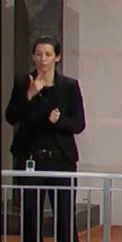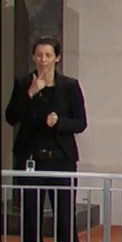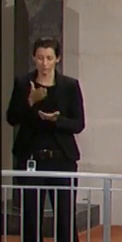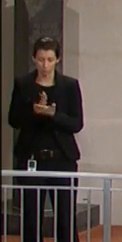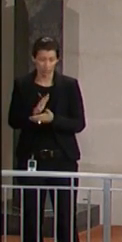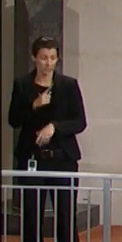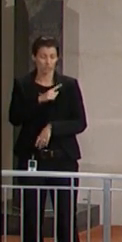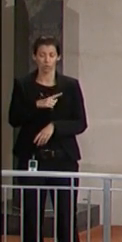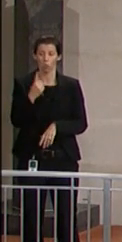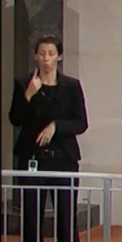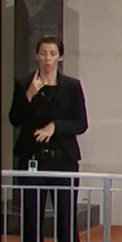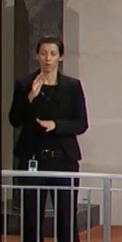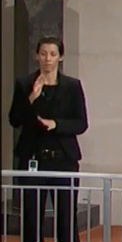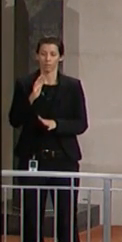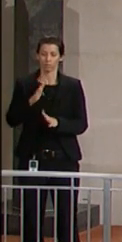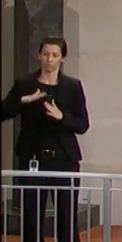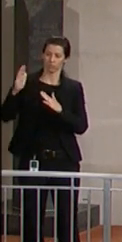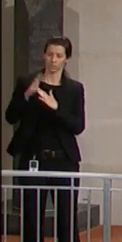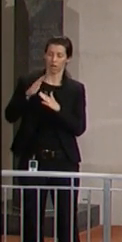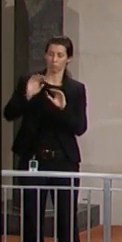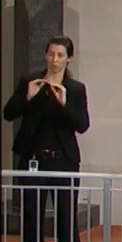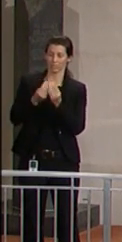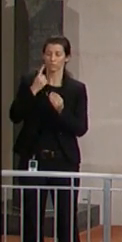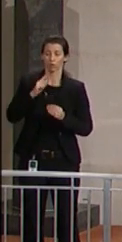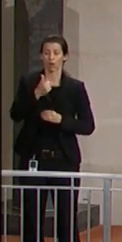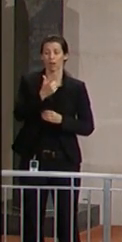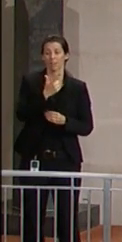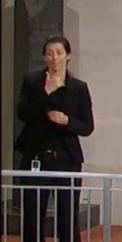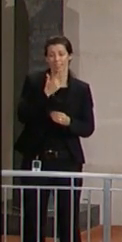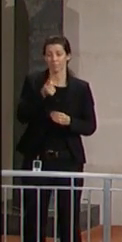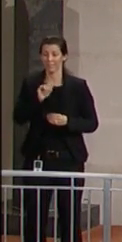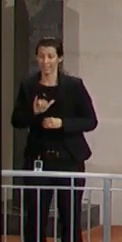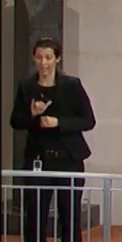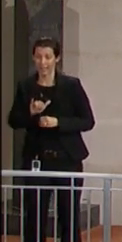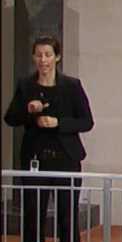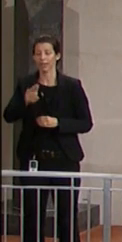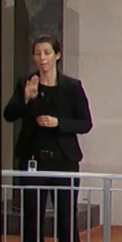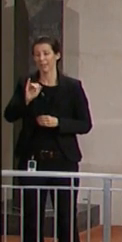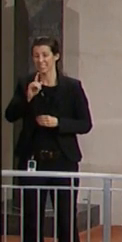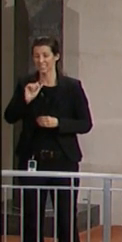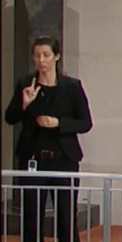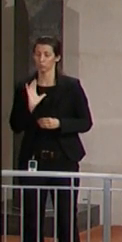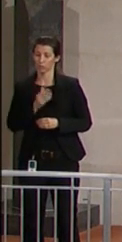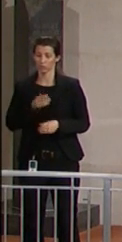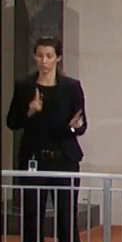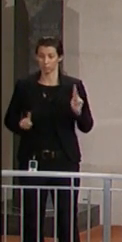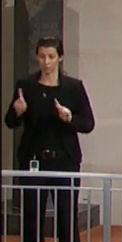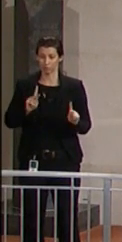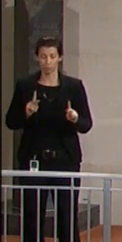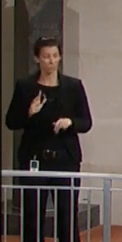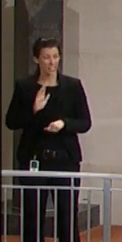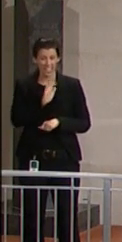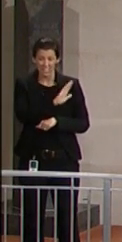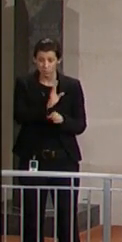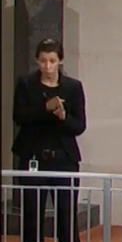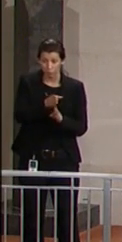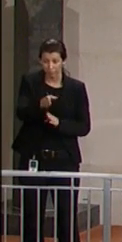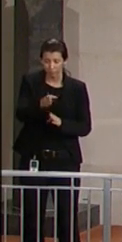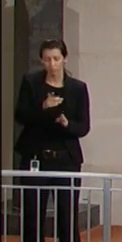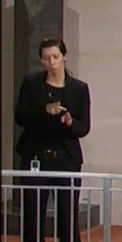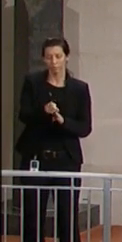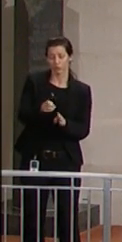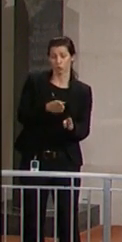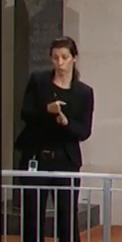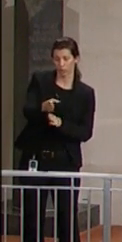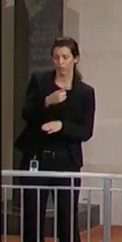advocacy organizations for lesbian, gay, bisexual, and transgender people. Shannon has spent his professional career